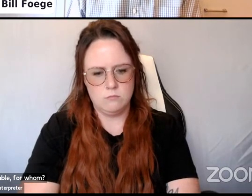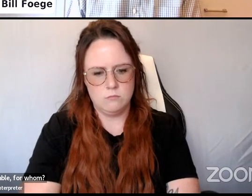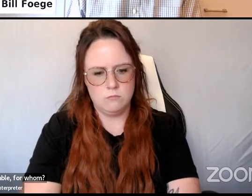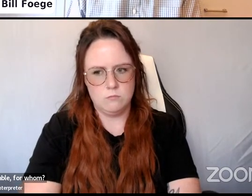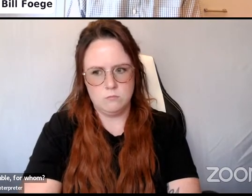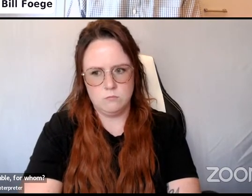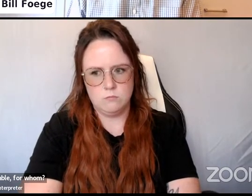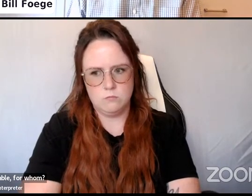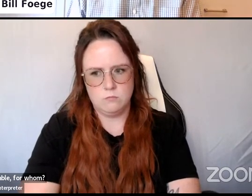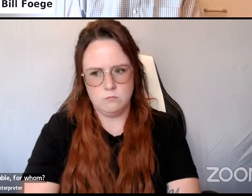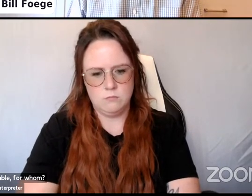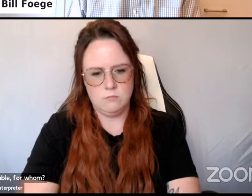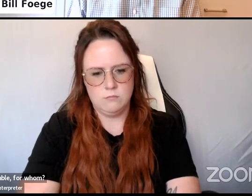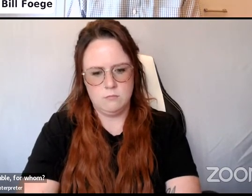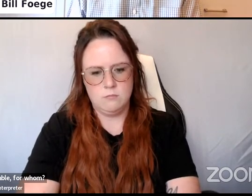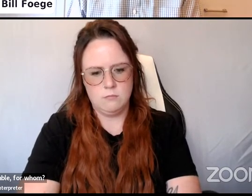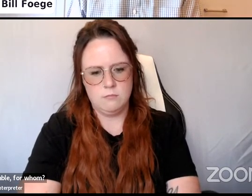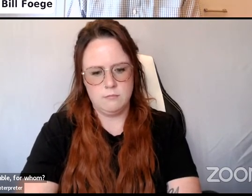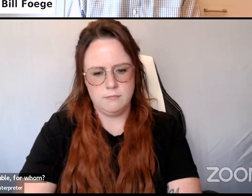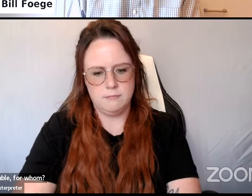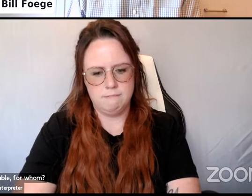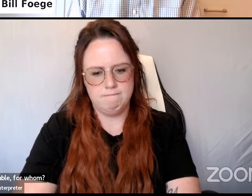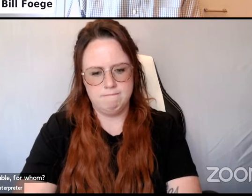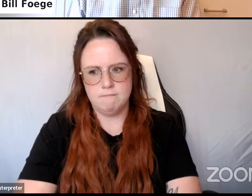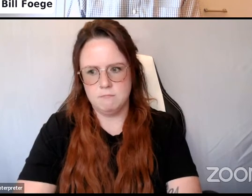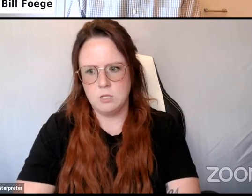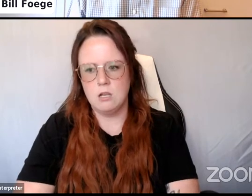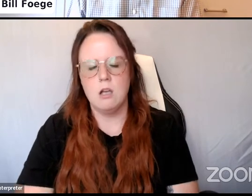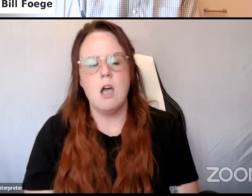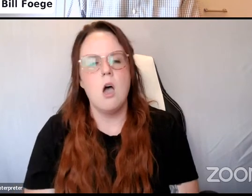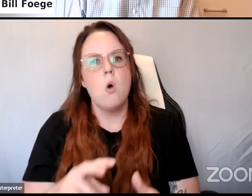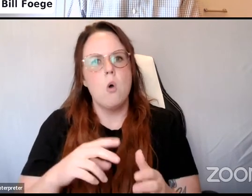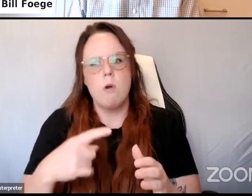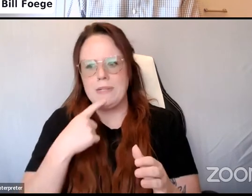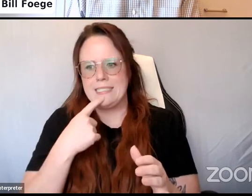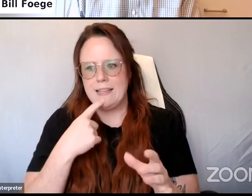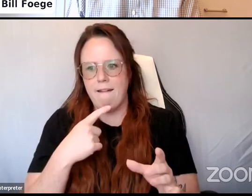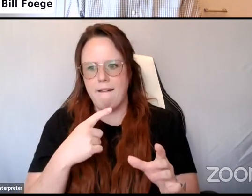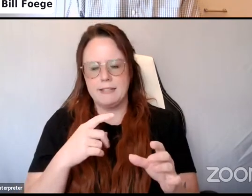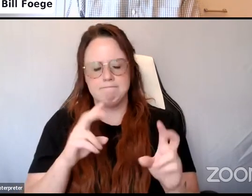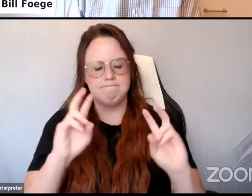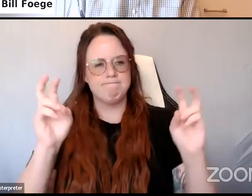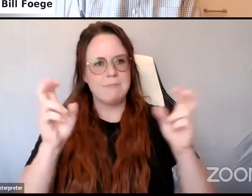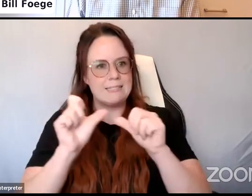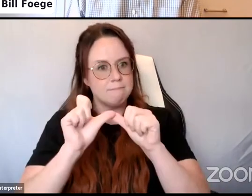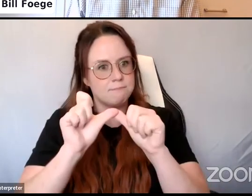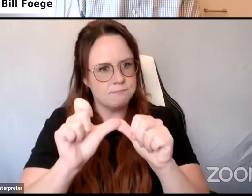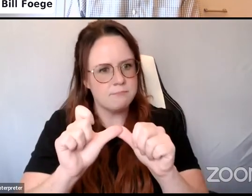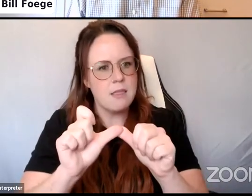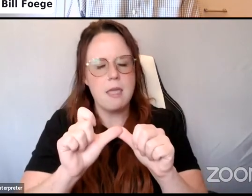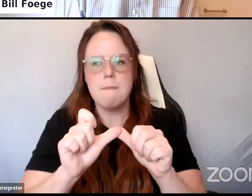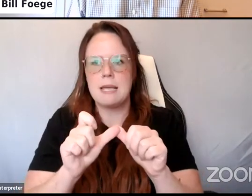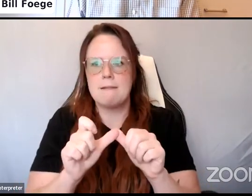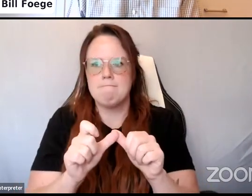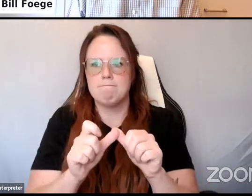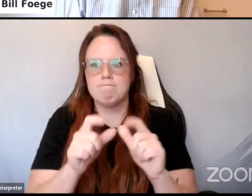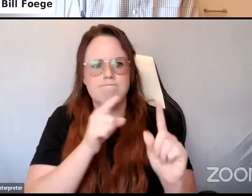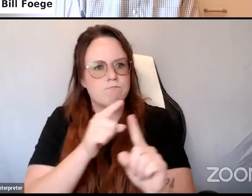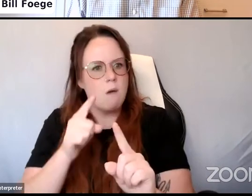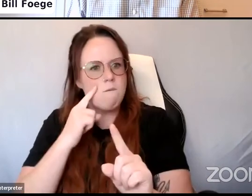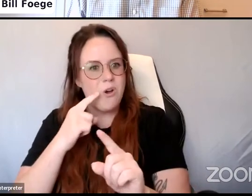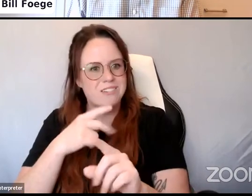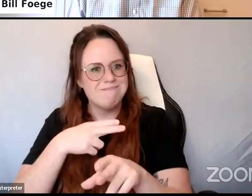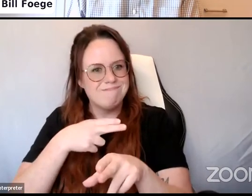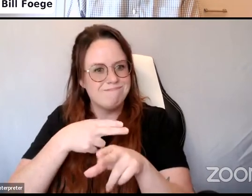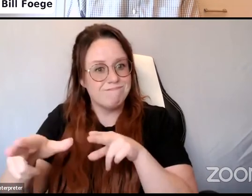is that efforts that are important for the short run can be sustained over the long